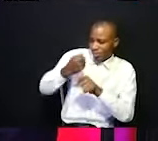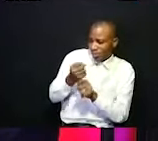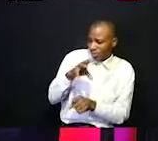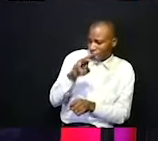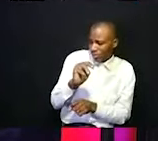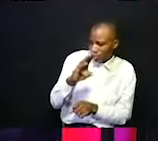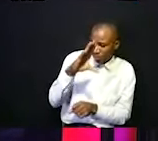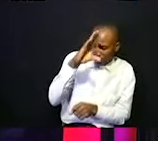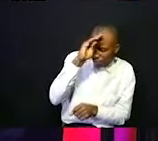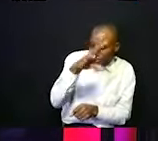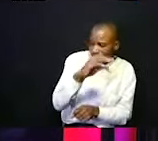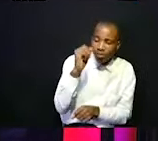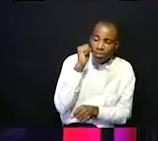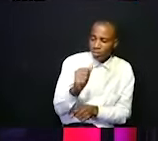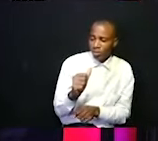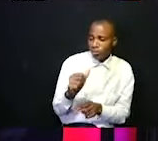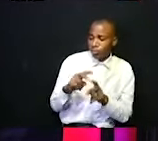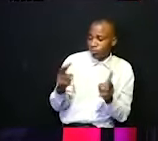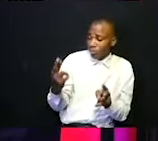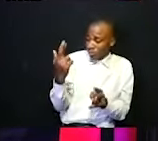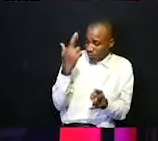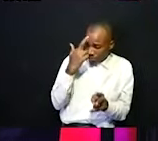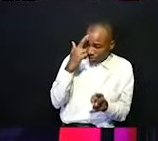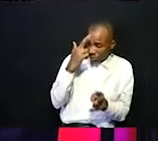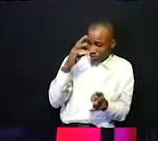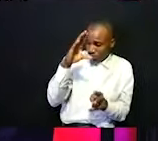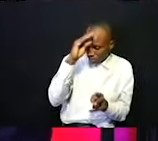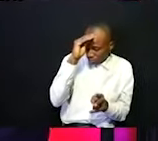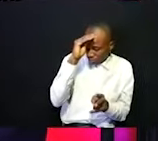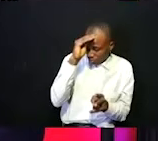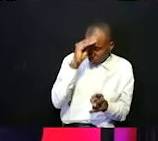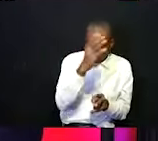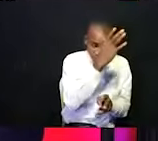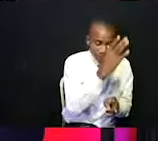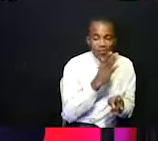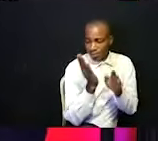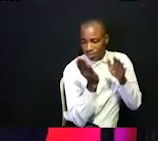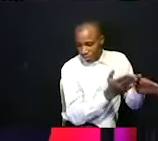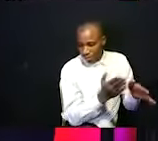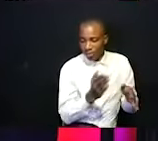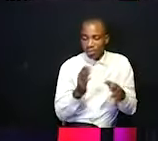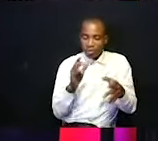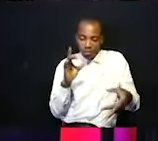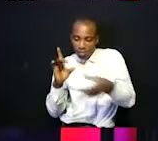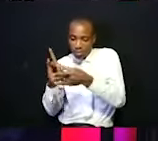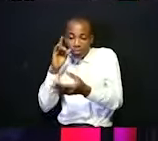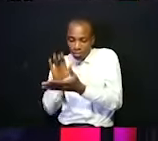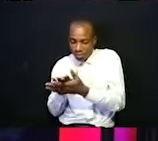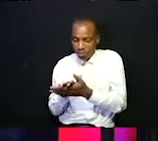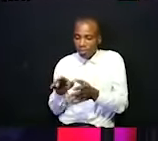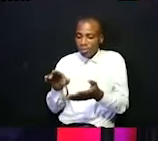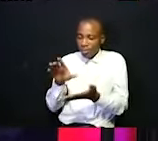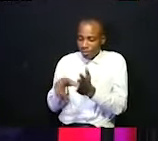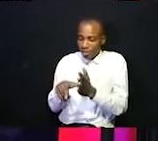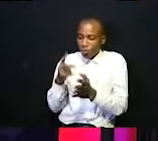female and said, "For this reason a man will leave his father and mother and be united to his wife, and the two